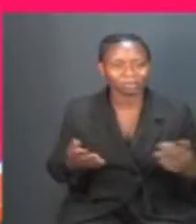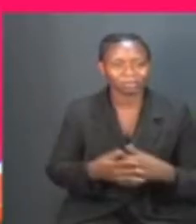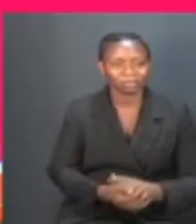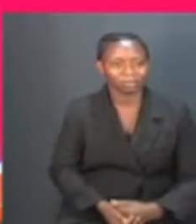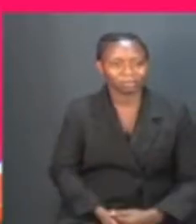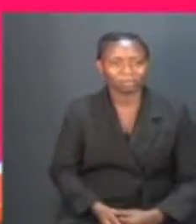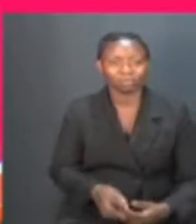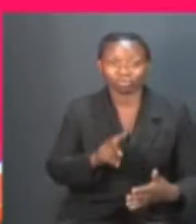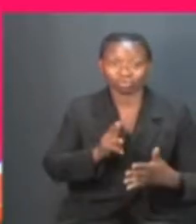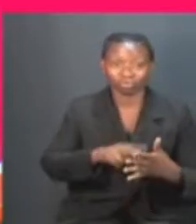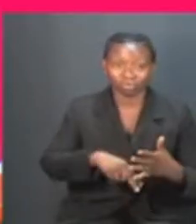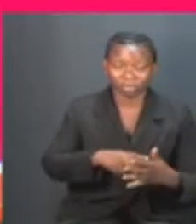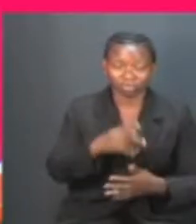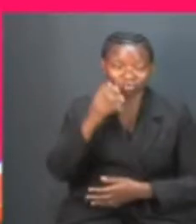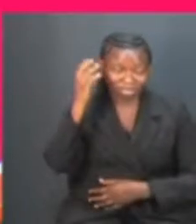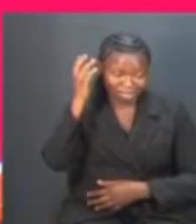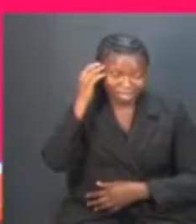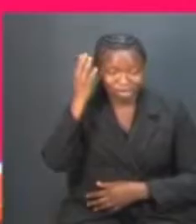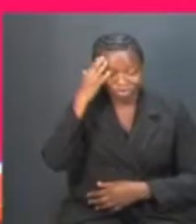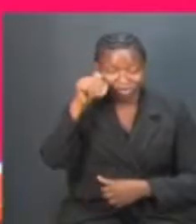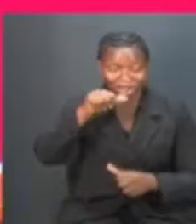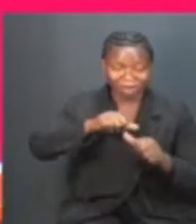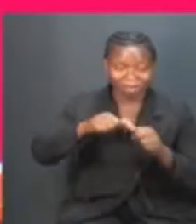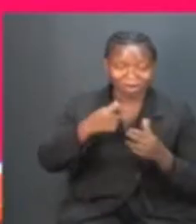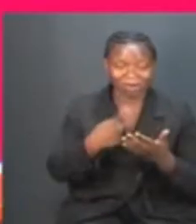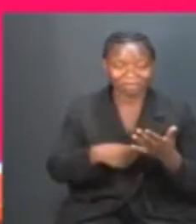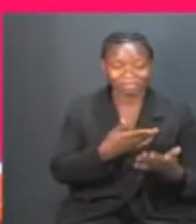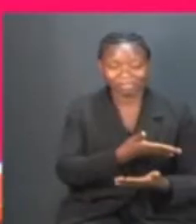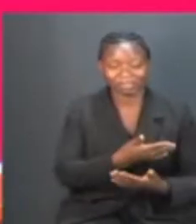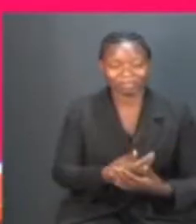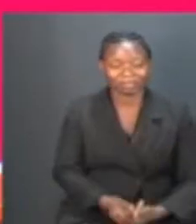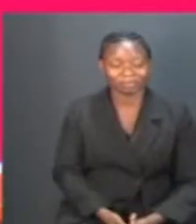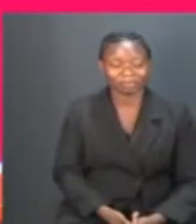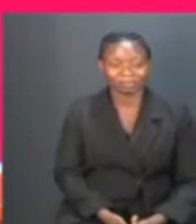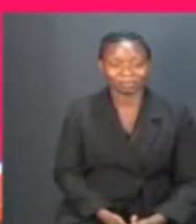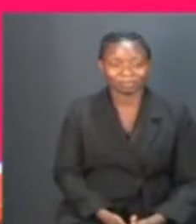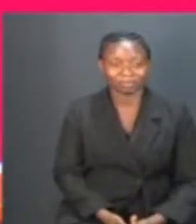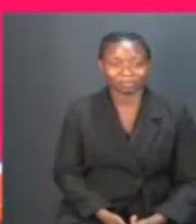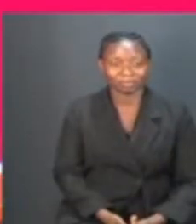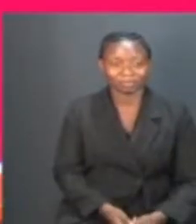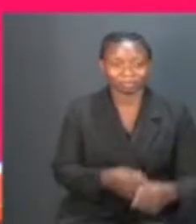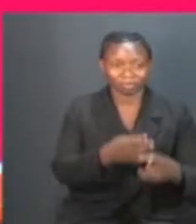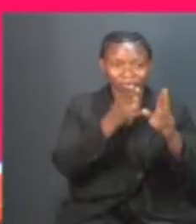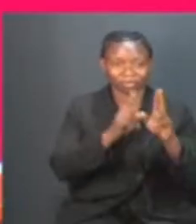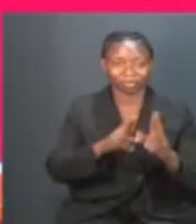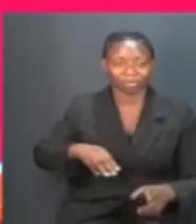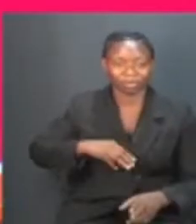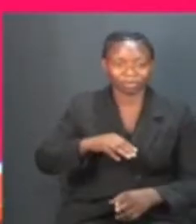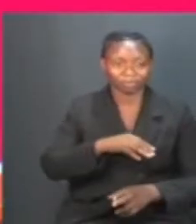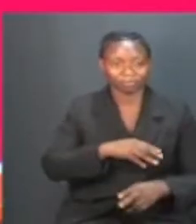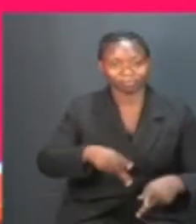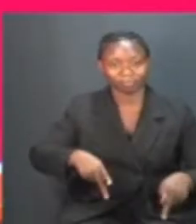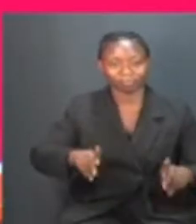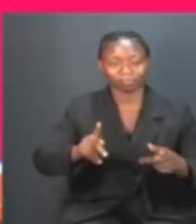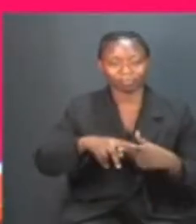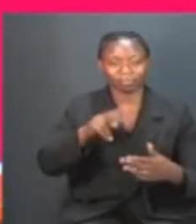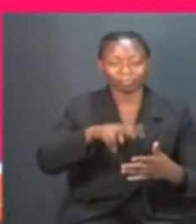She will read it and you will know what the statement is about. Honorable member, you have the floor.